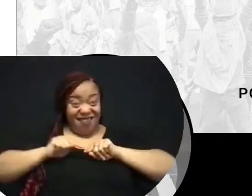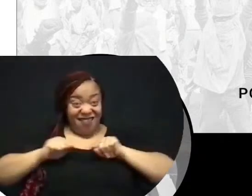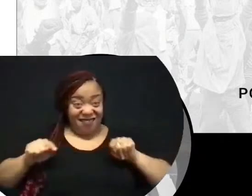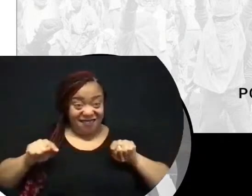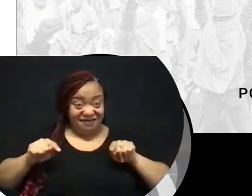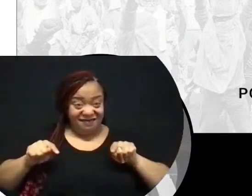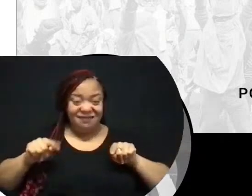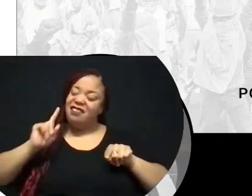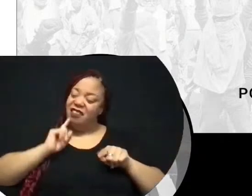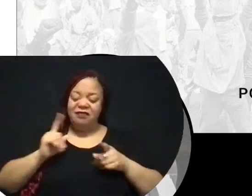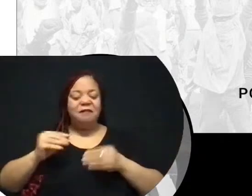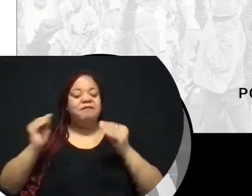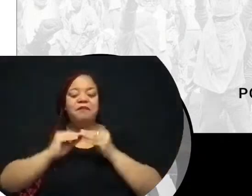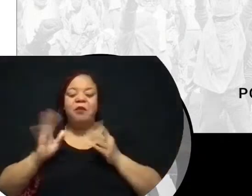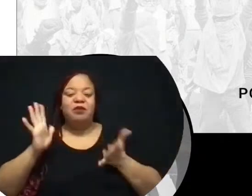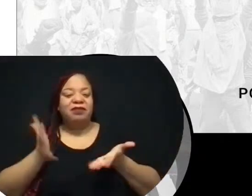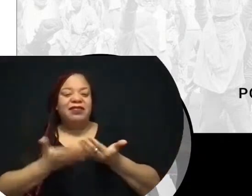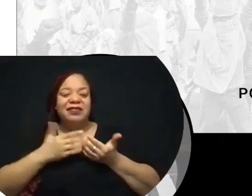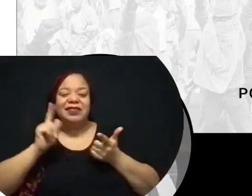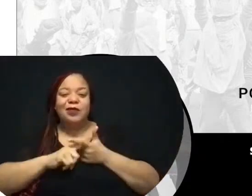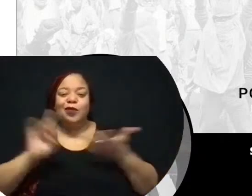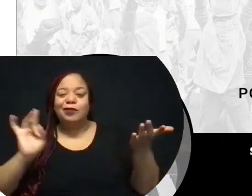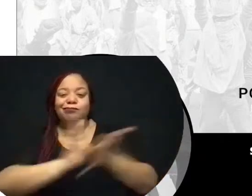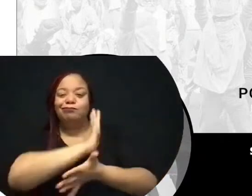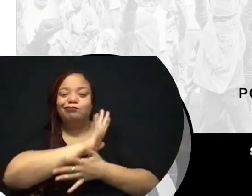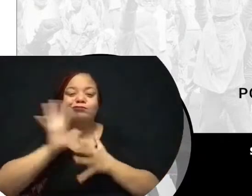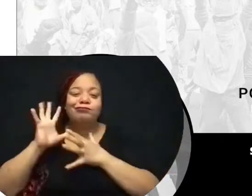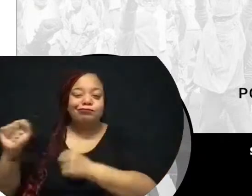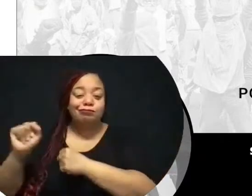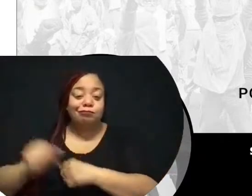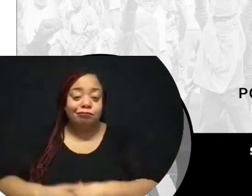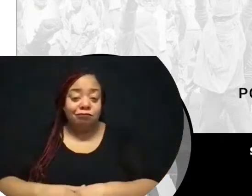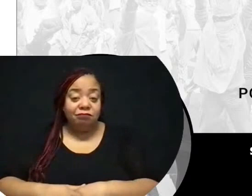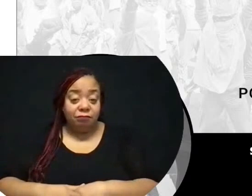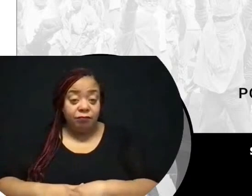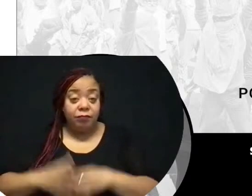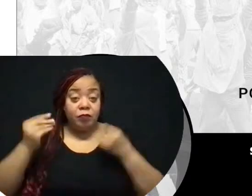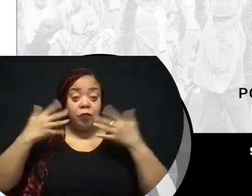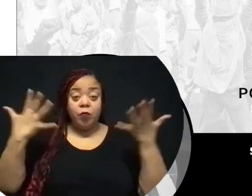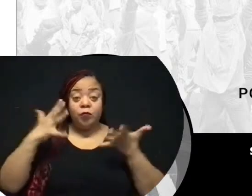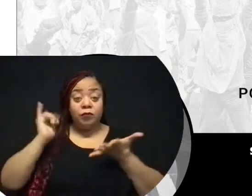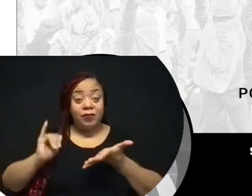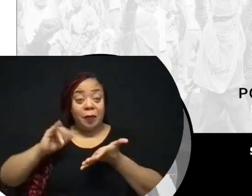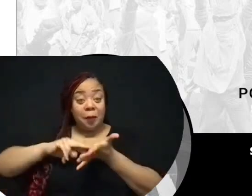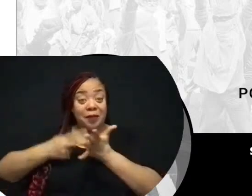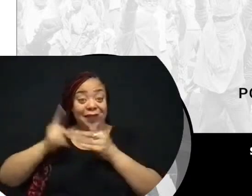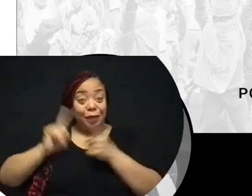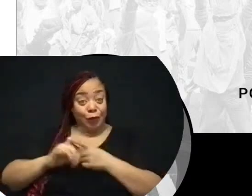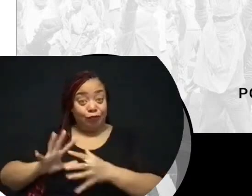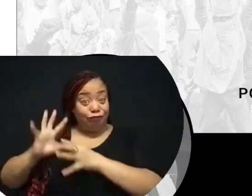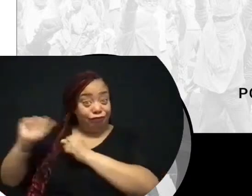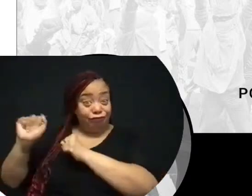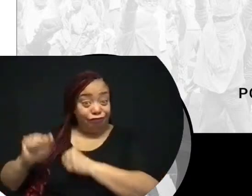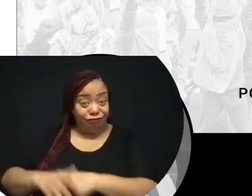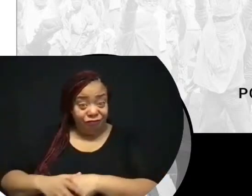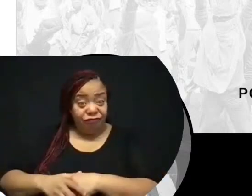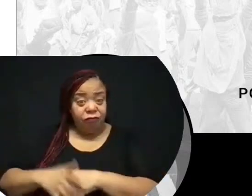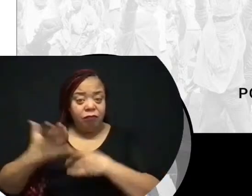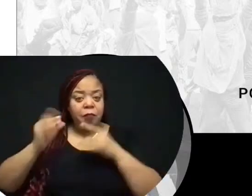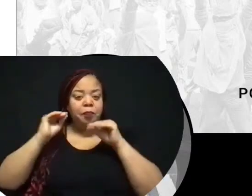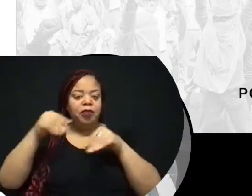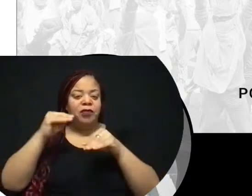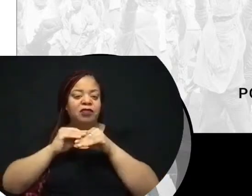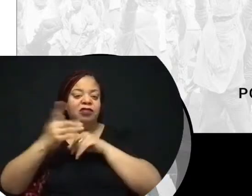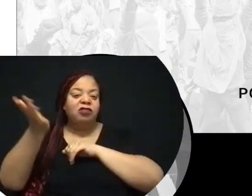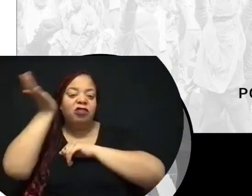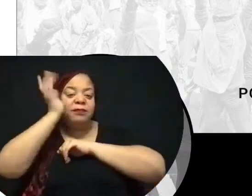us. The powerful have no need for us, so they throw us away, chop up our lives, and discard us. And when you're